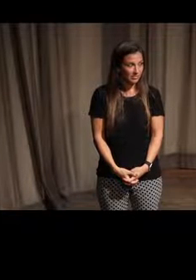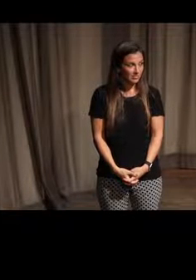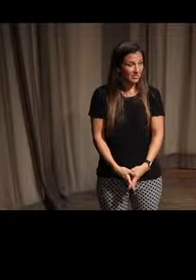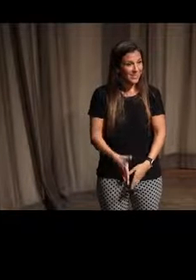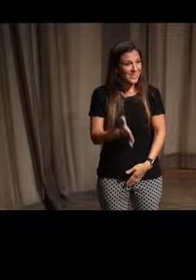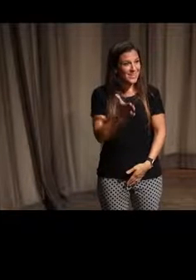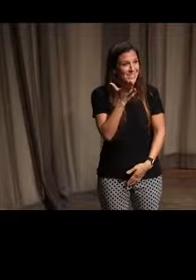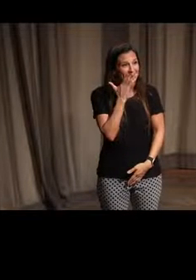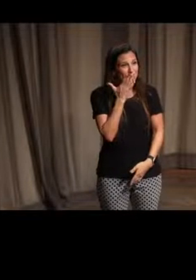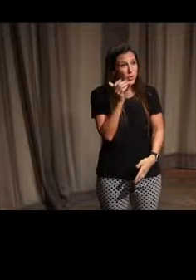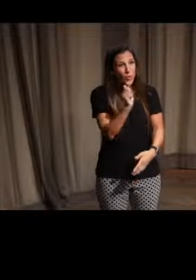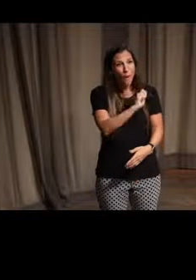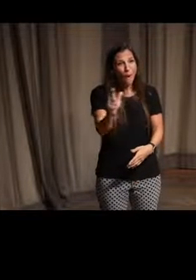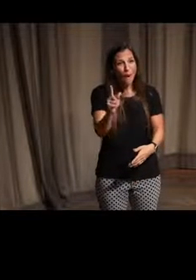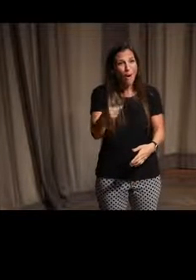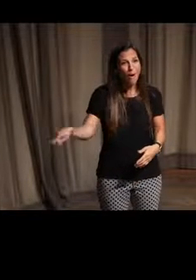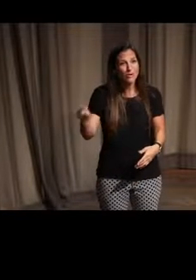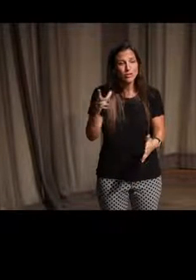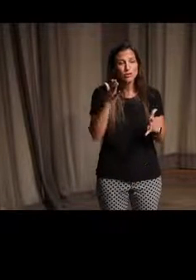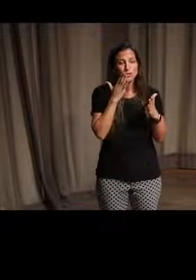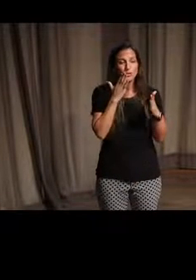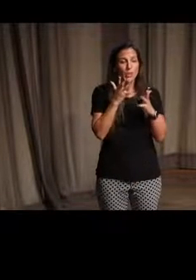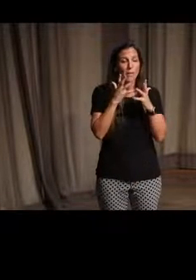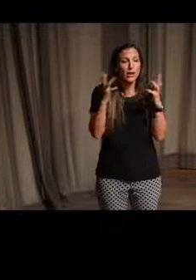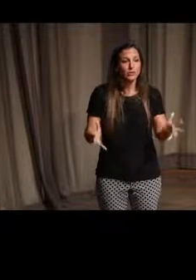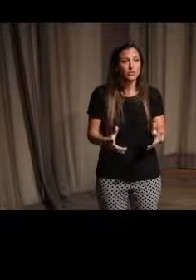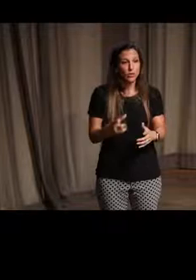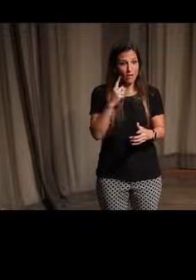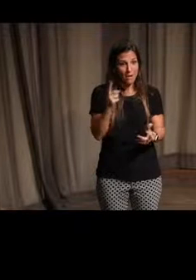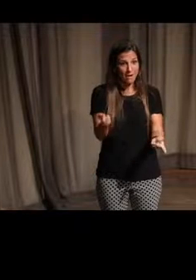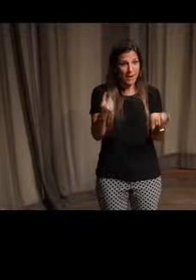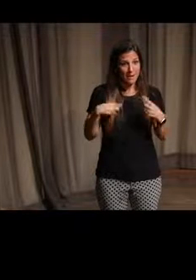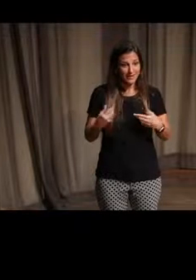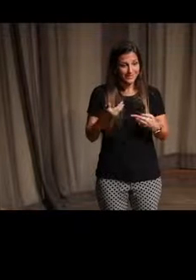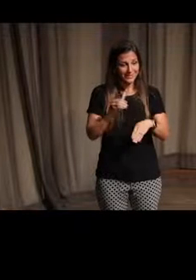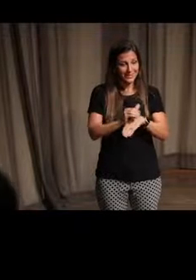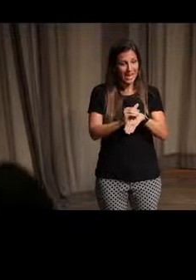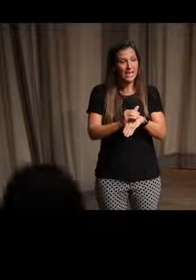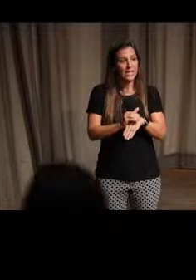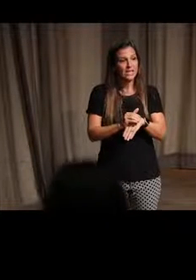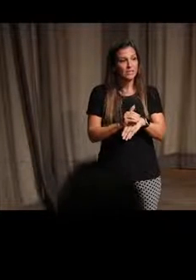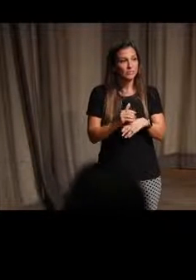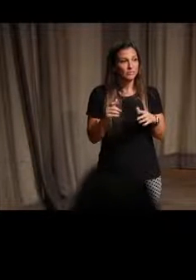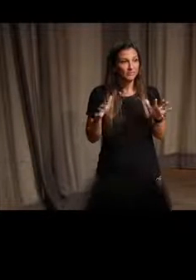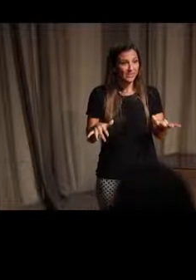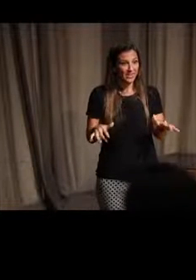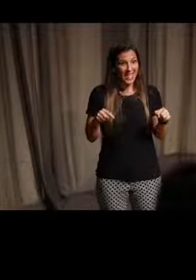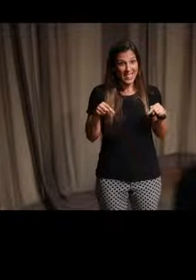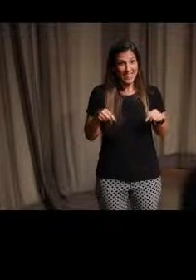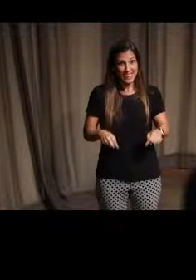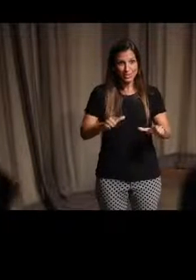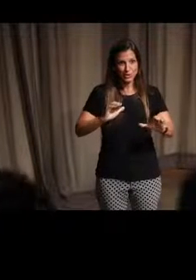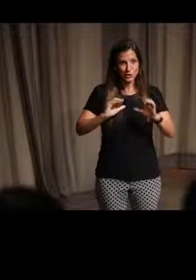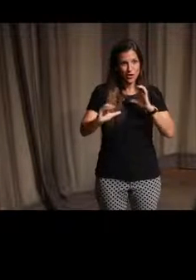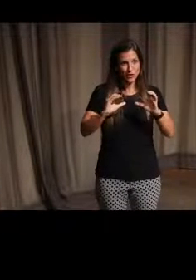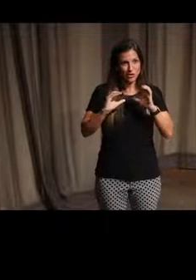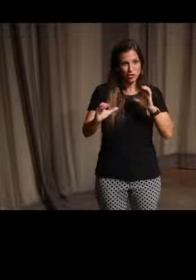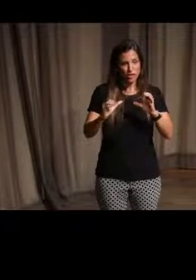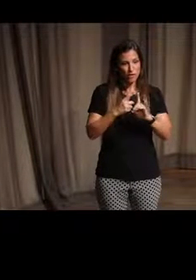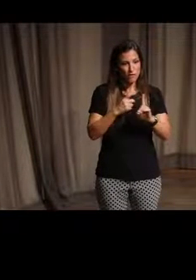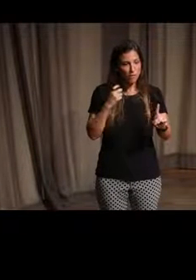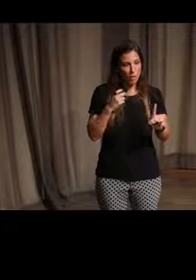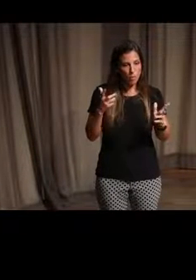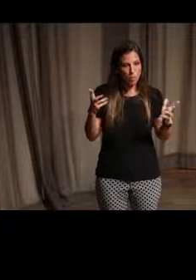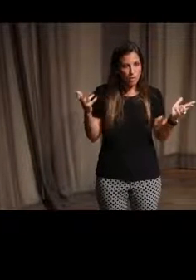Well, thank you. Thank you all so very much for coming here tonight. This conversation stems